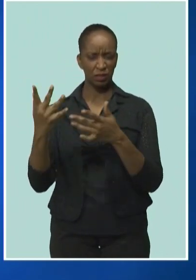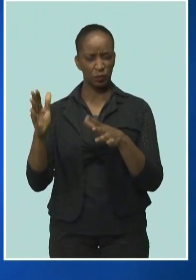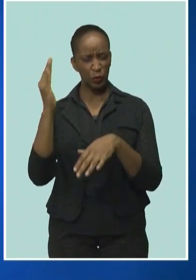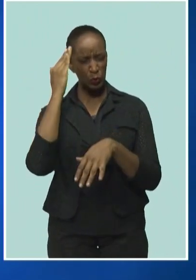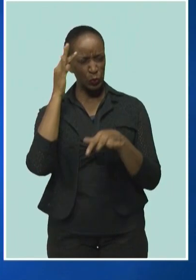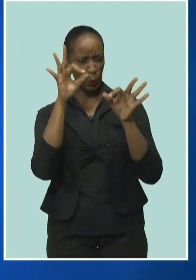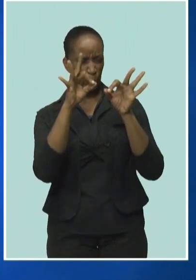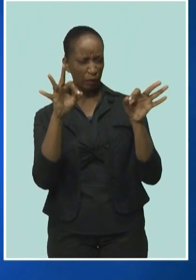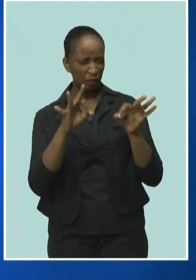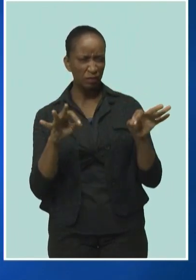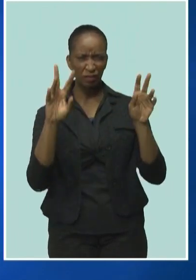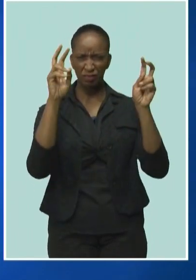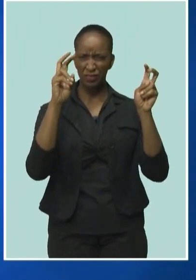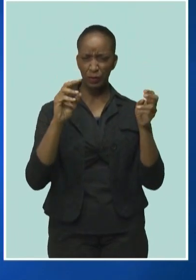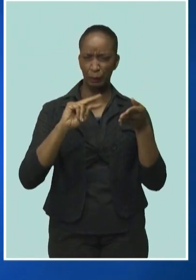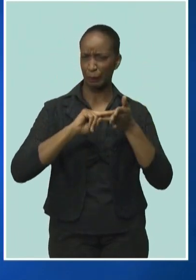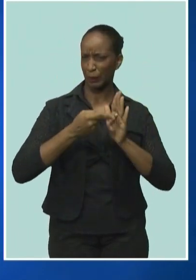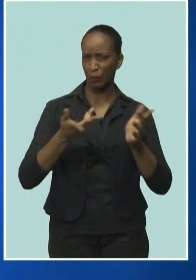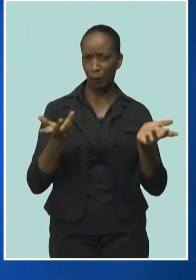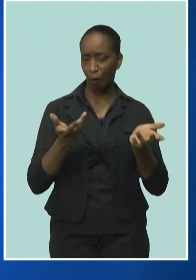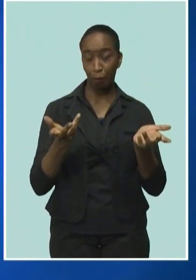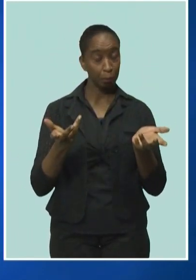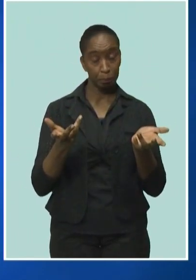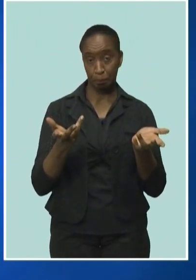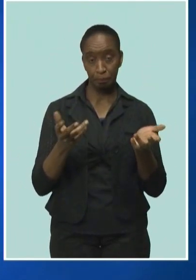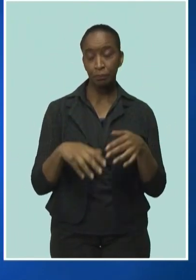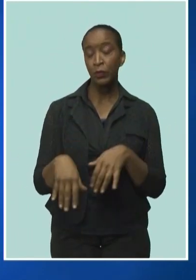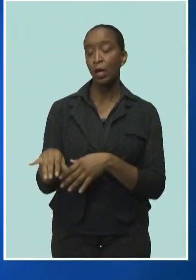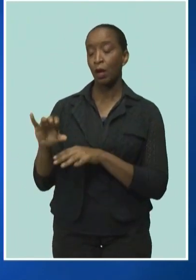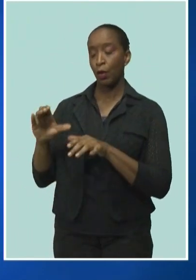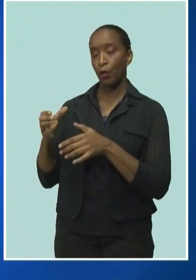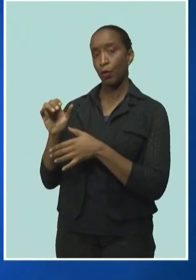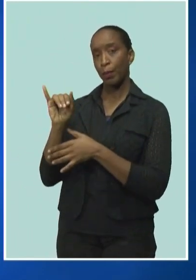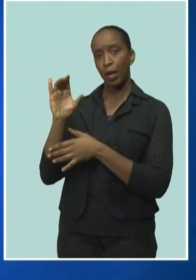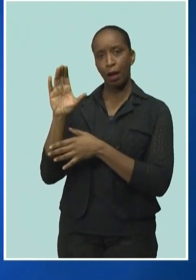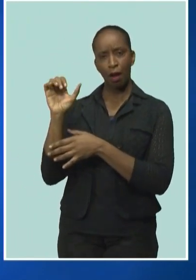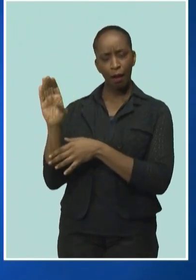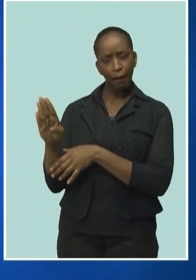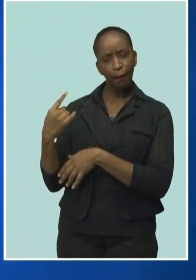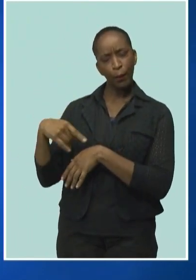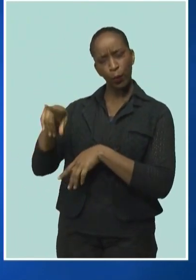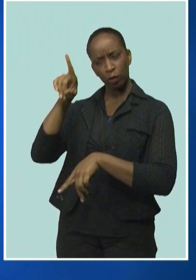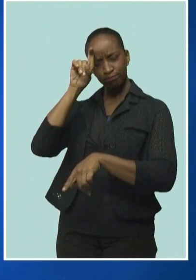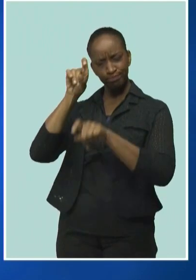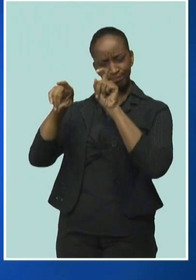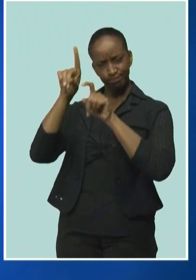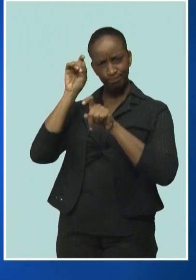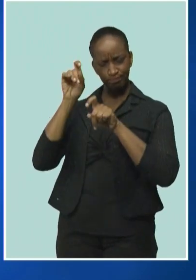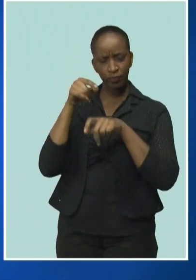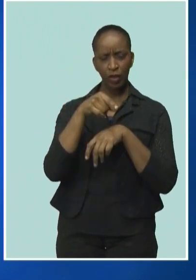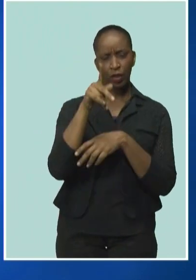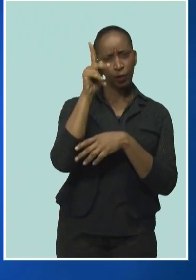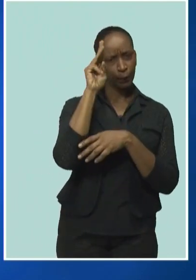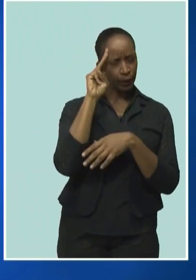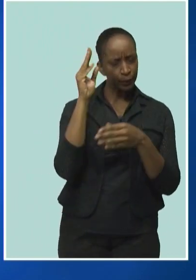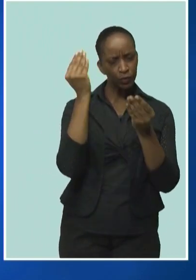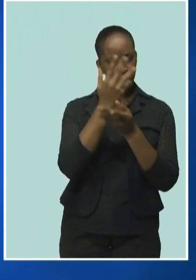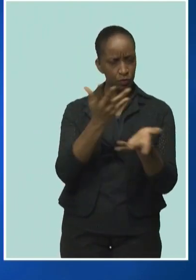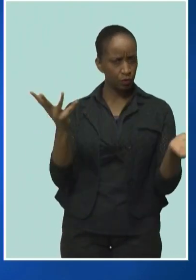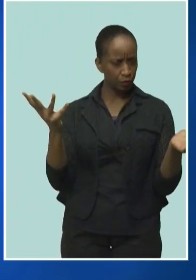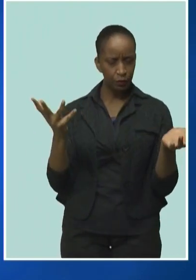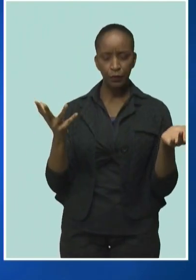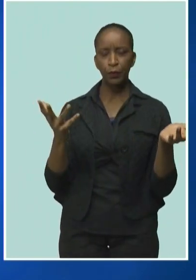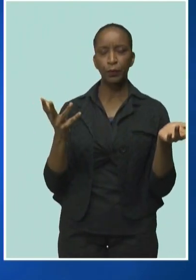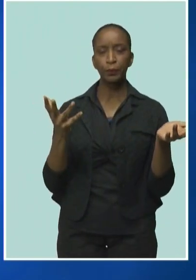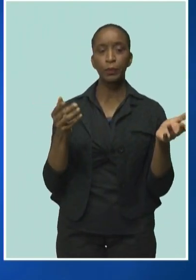some questions that Icab will have that are not addressed in the ministerial statement, and we would therefore want to engage